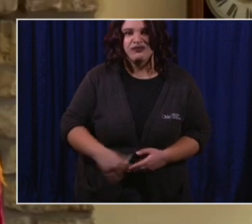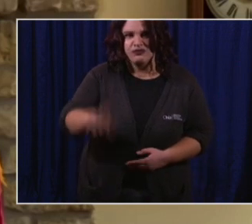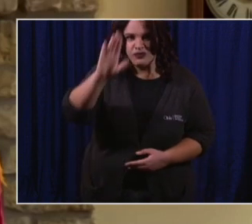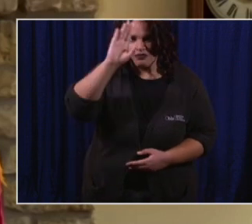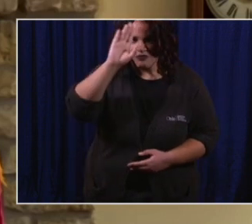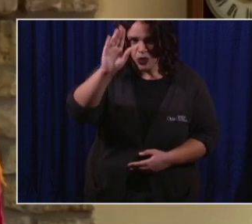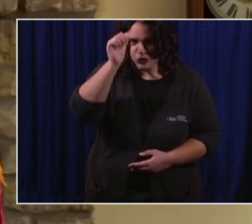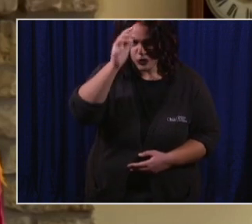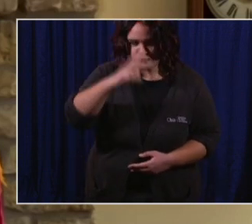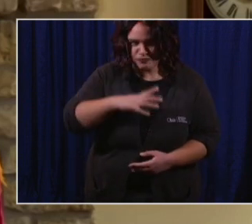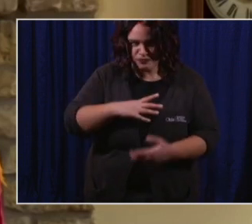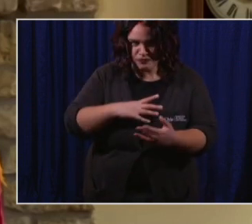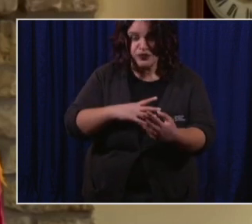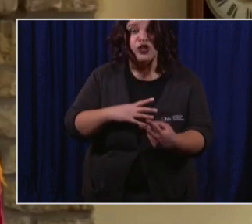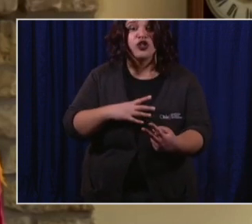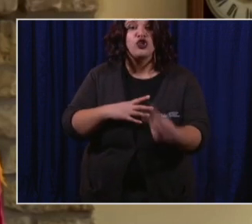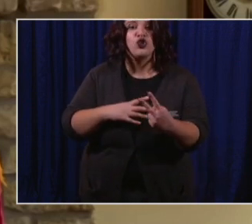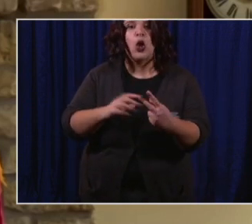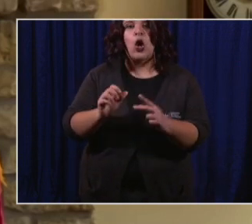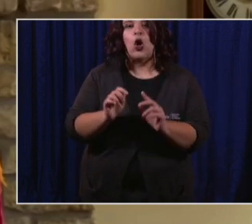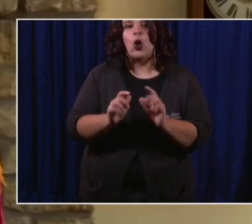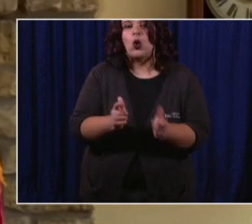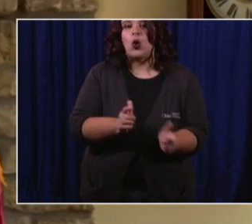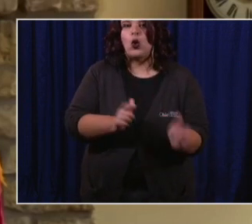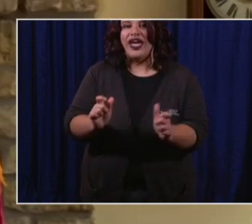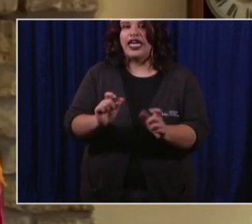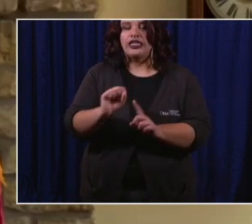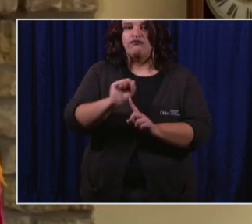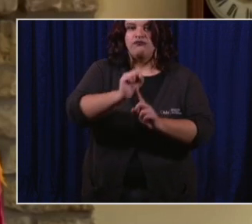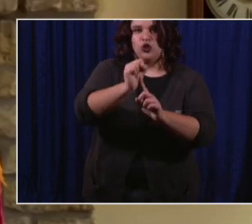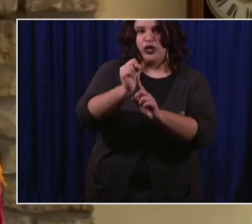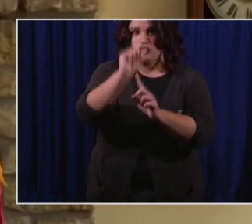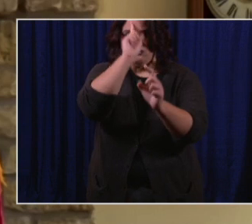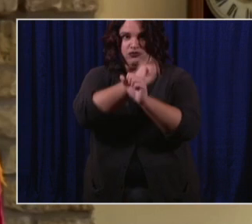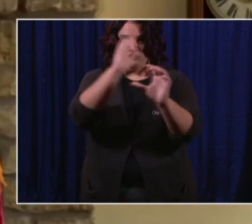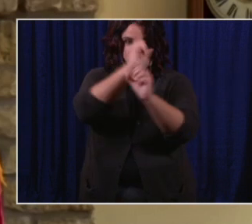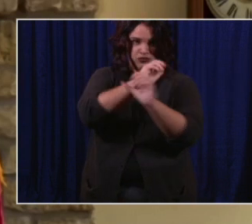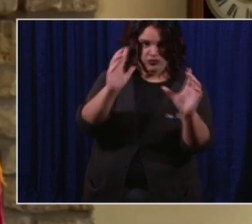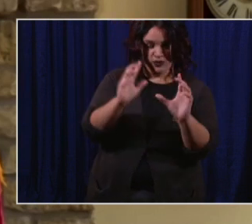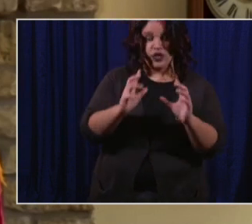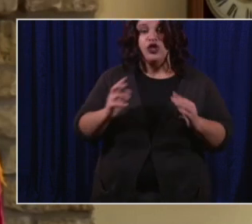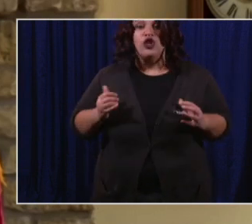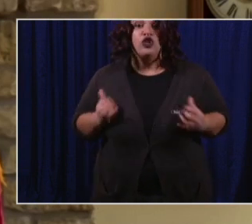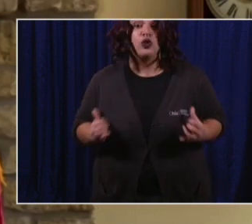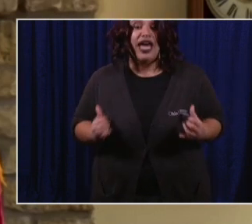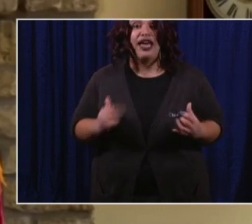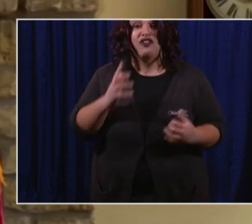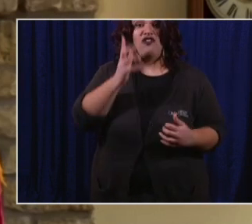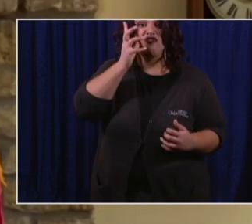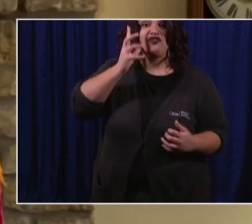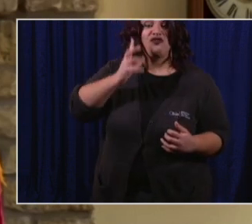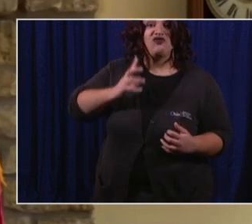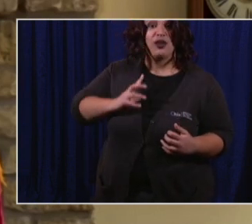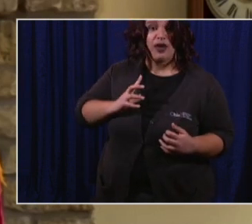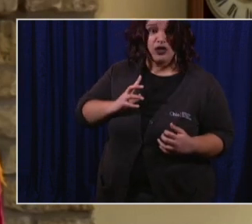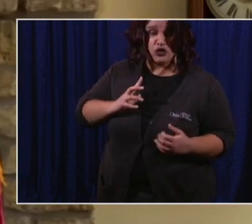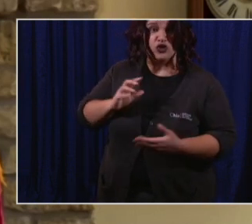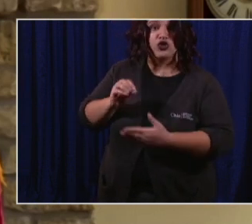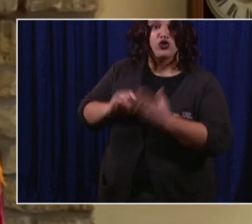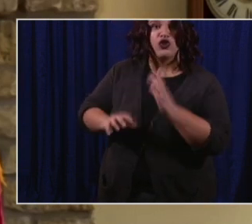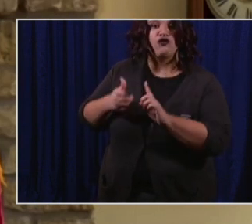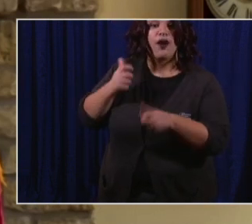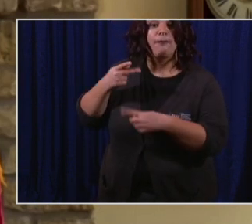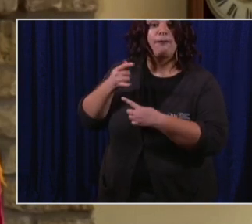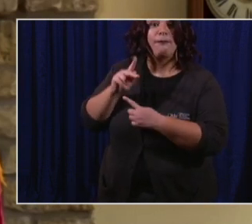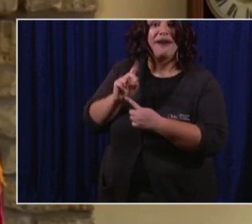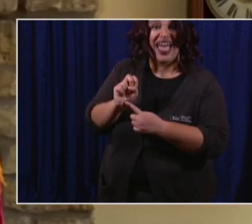sir. Two quick scenarios with the same fundamental question. Today, a female student would have been the first golfer from Eastern Pike High to ever